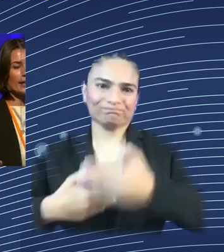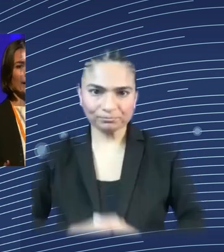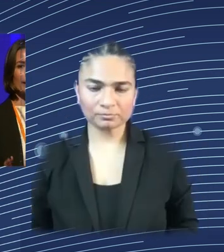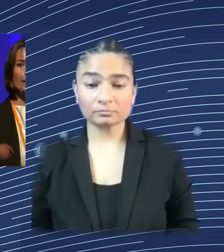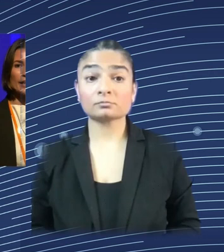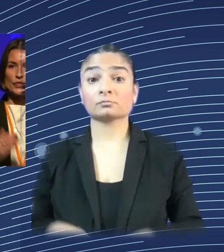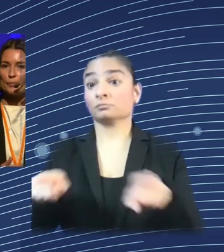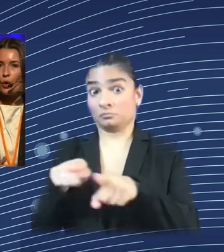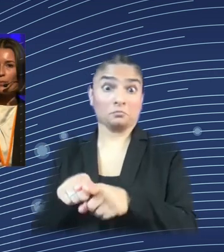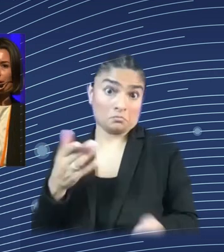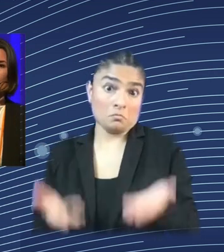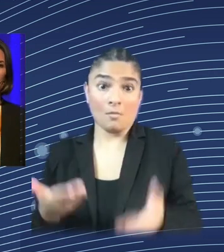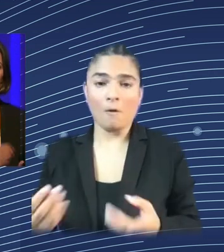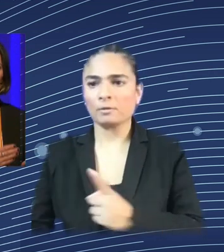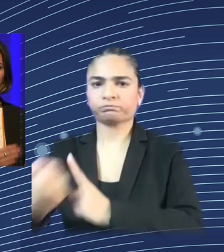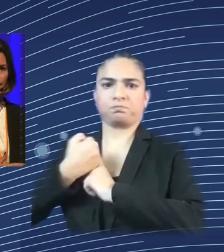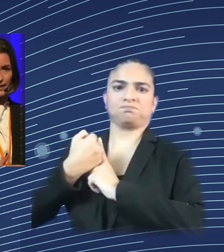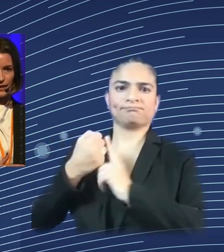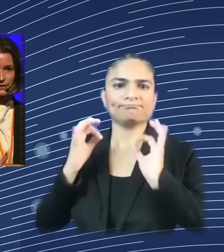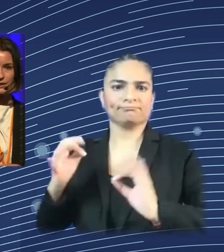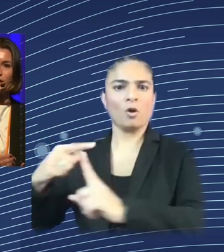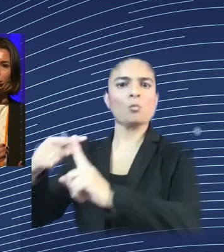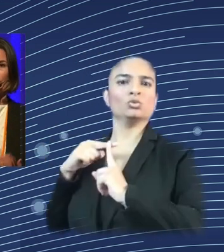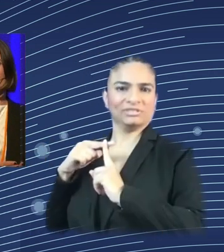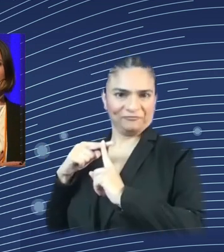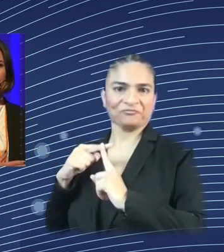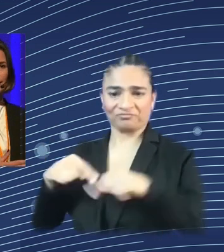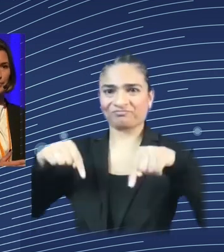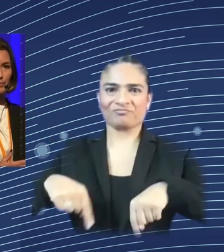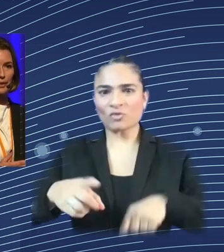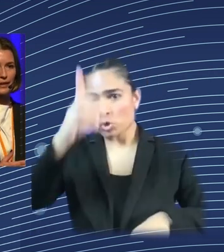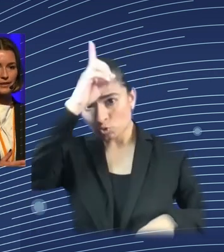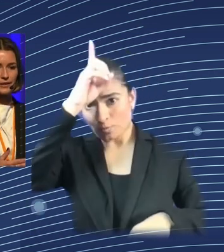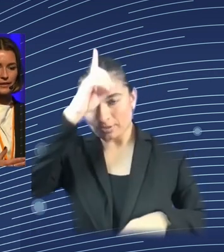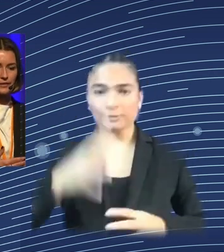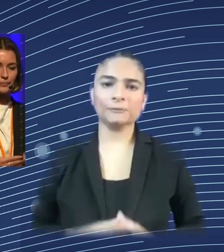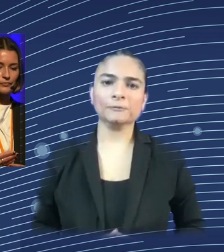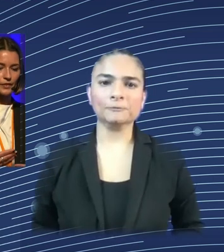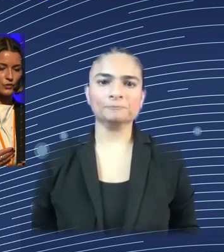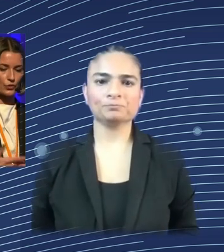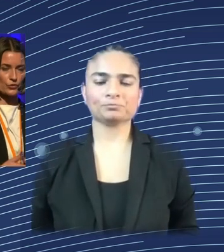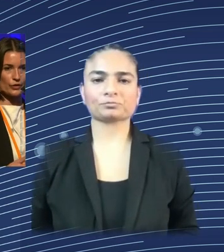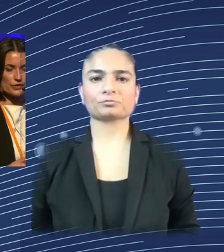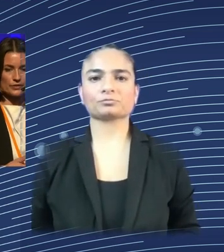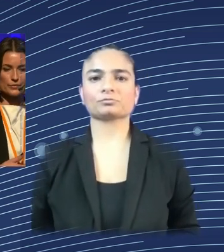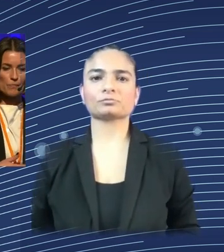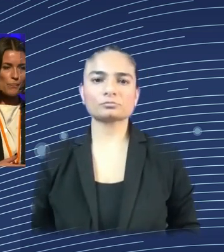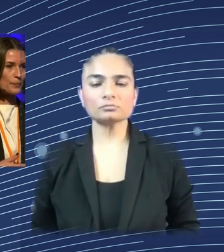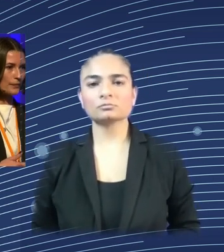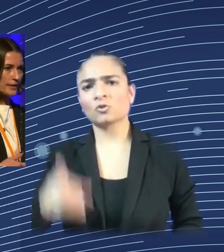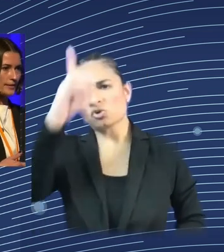is AI at the moment on a large scale level not yet implemented in social